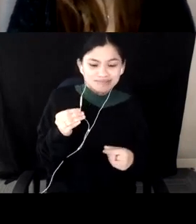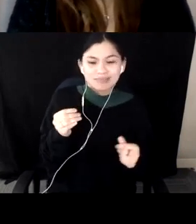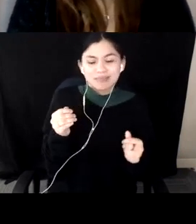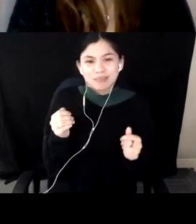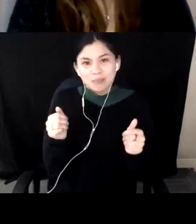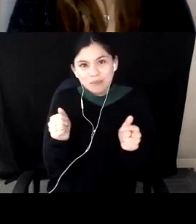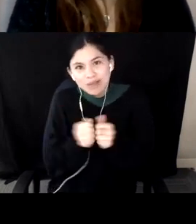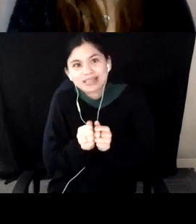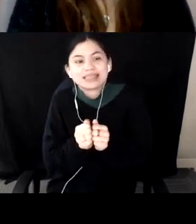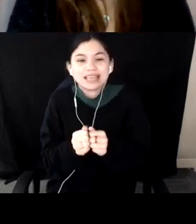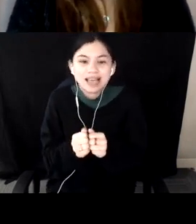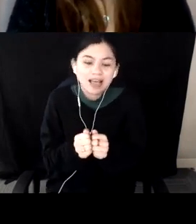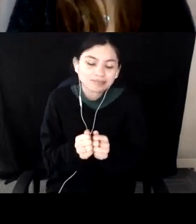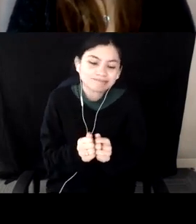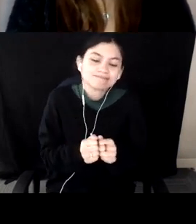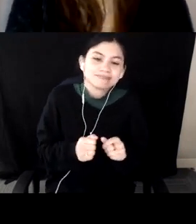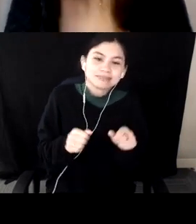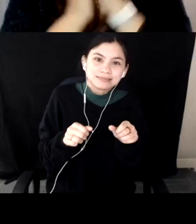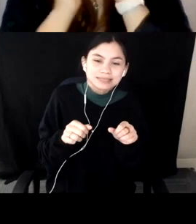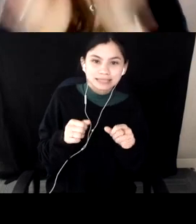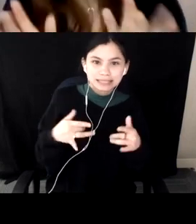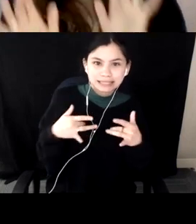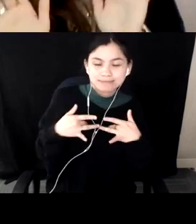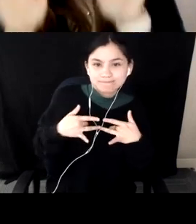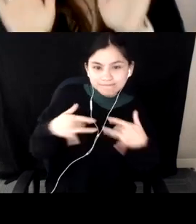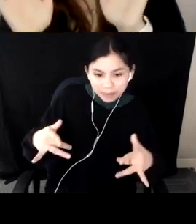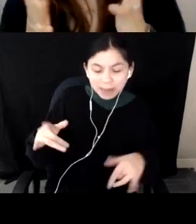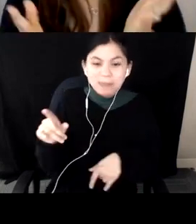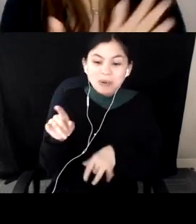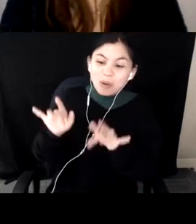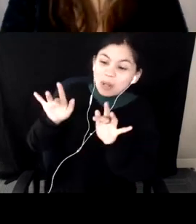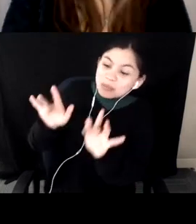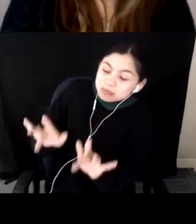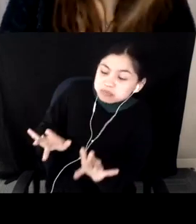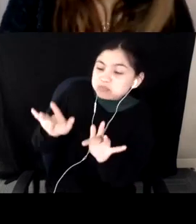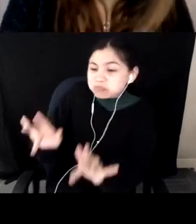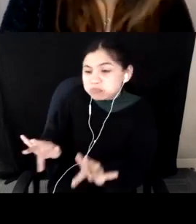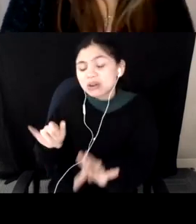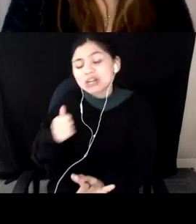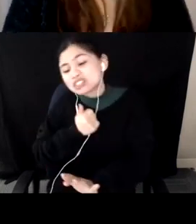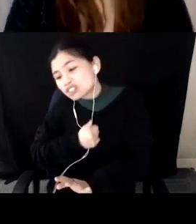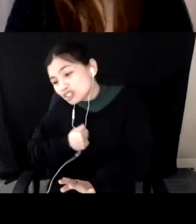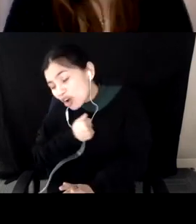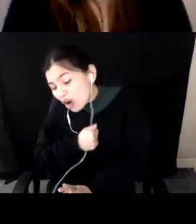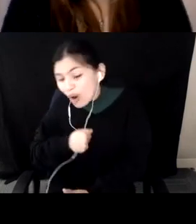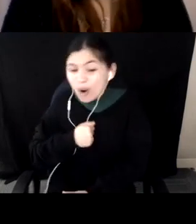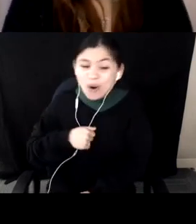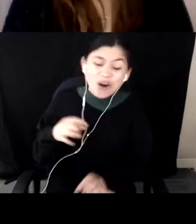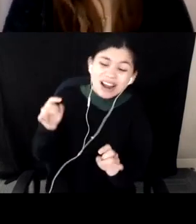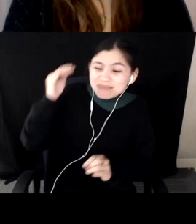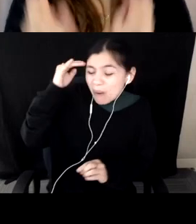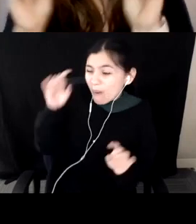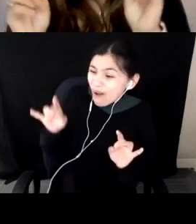medical community of, oh, I'm so sorry. It's must be awful. Don't worry,